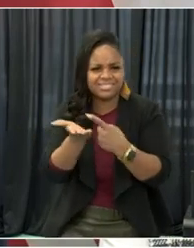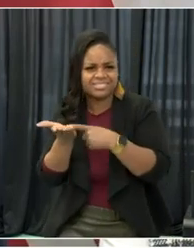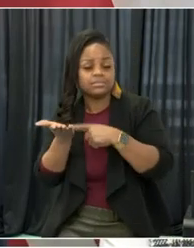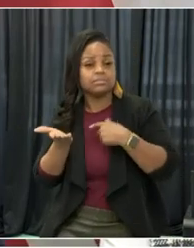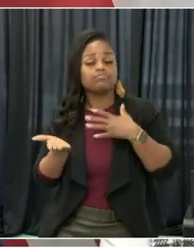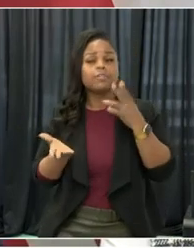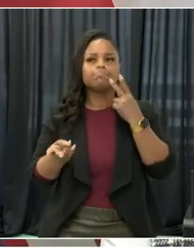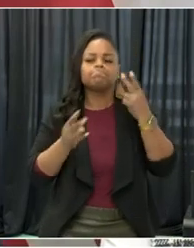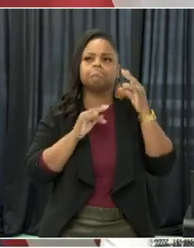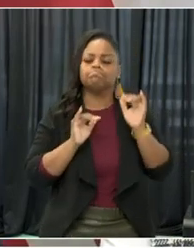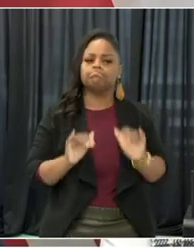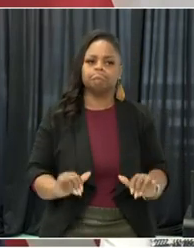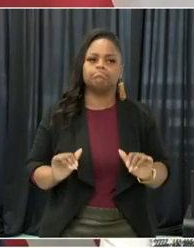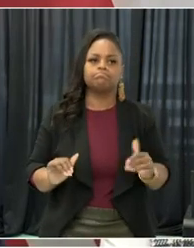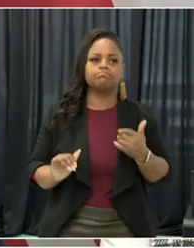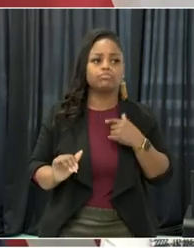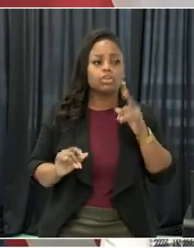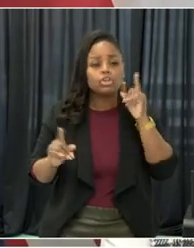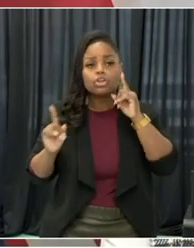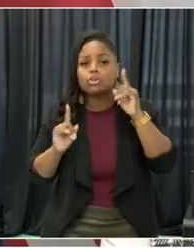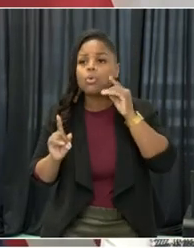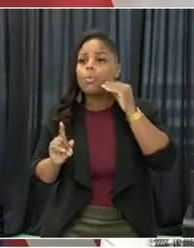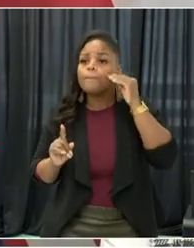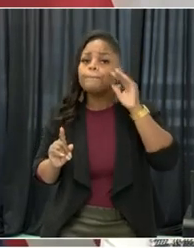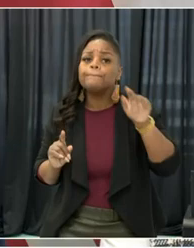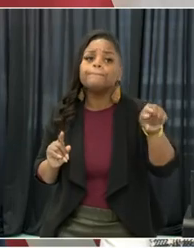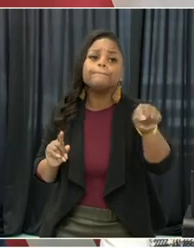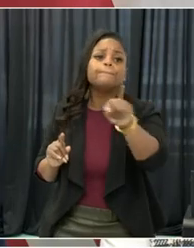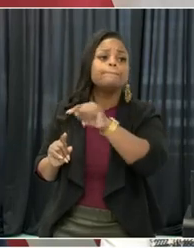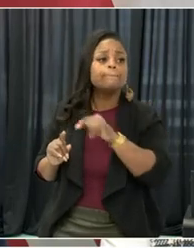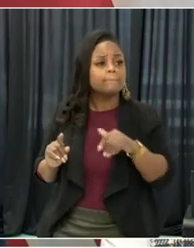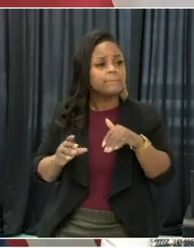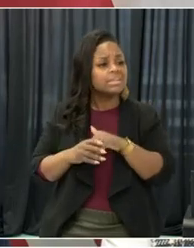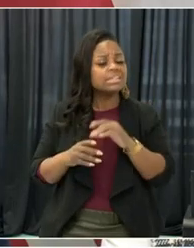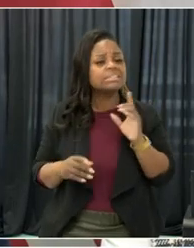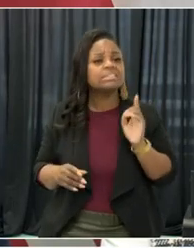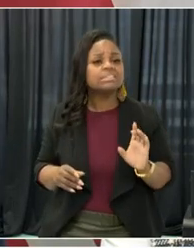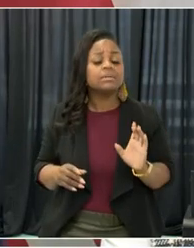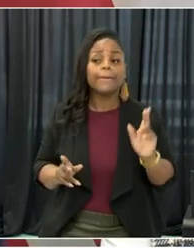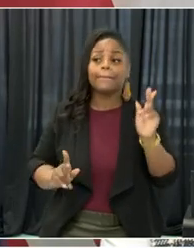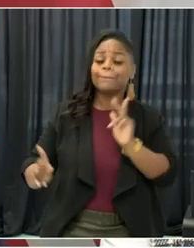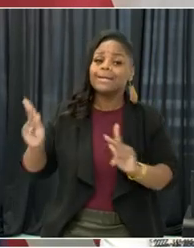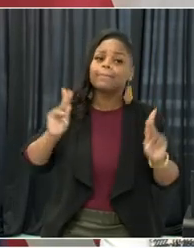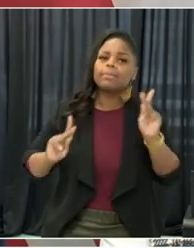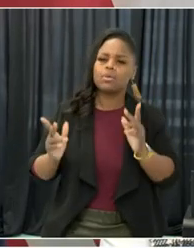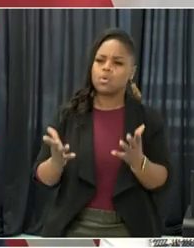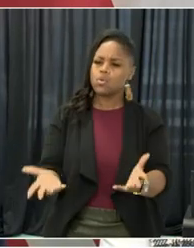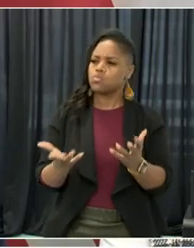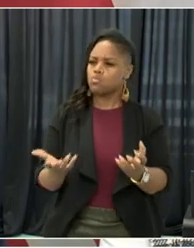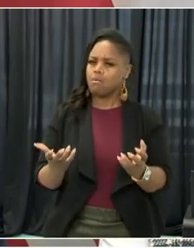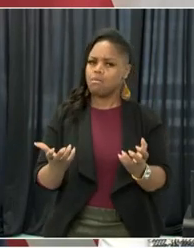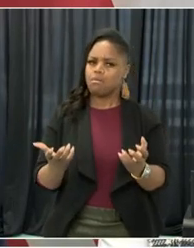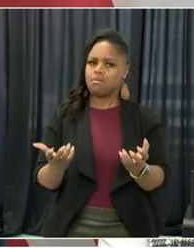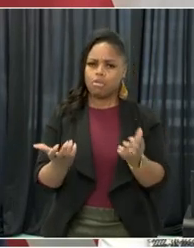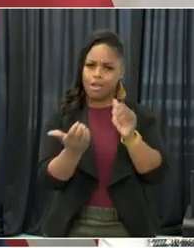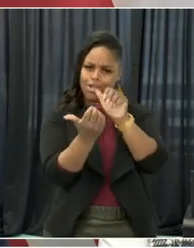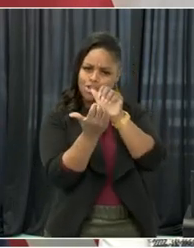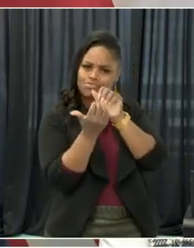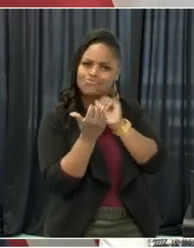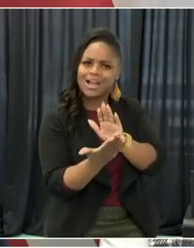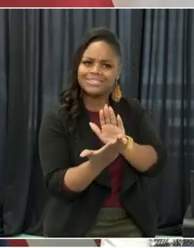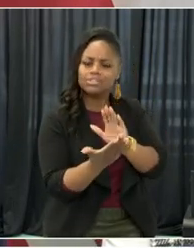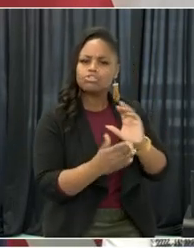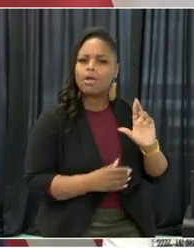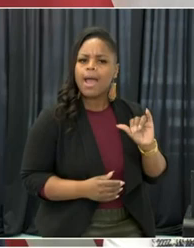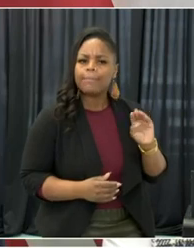in neighborhoods across the District of Columbia, that people want to make sure that we are addressing crime and that